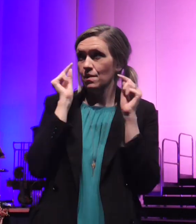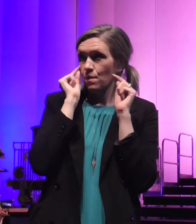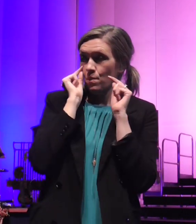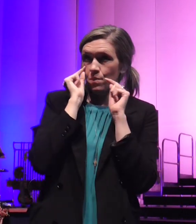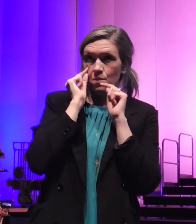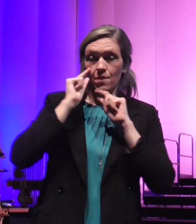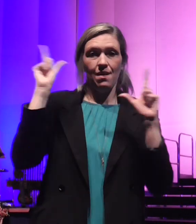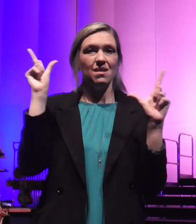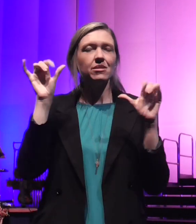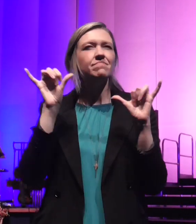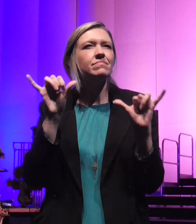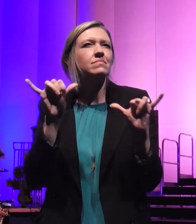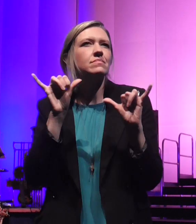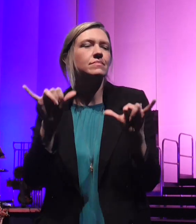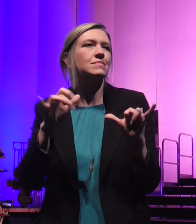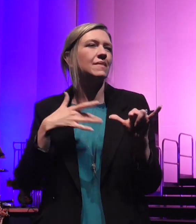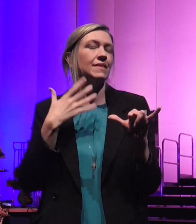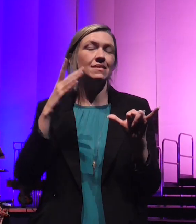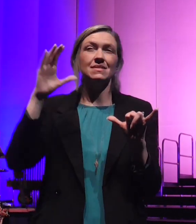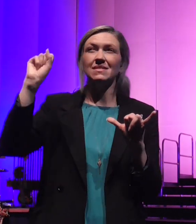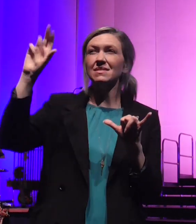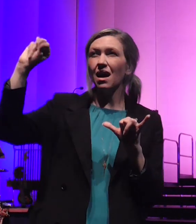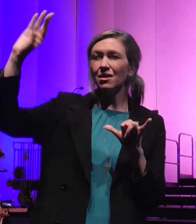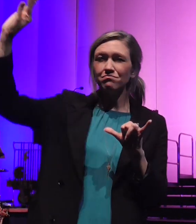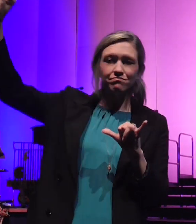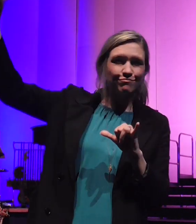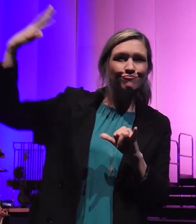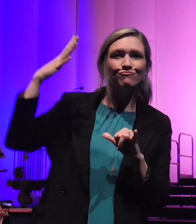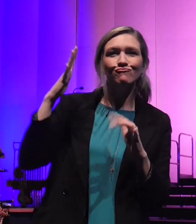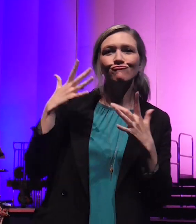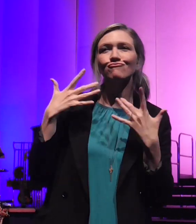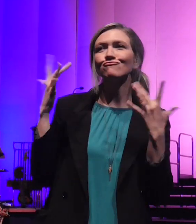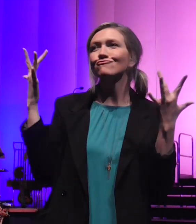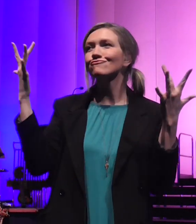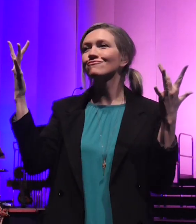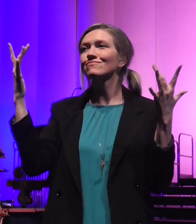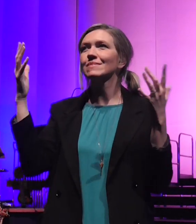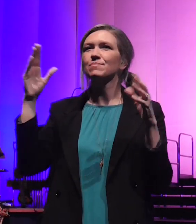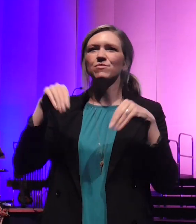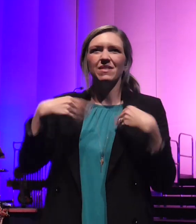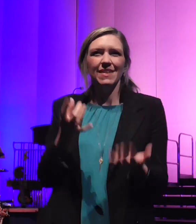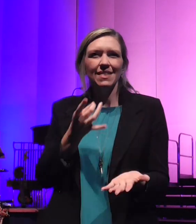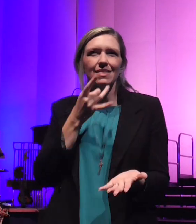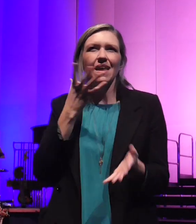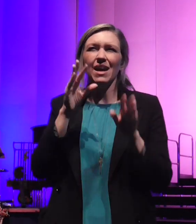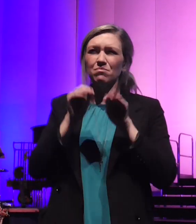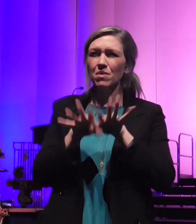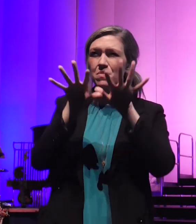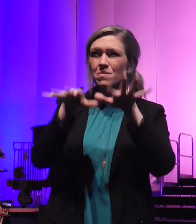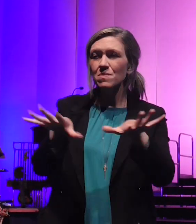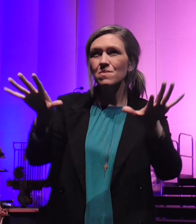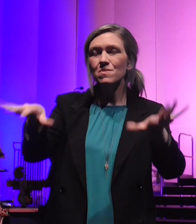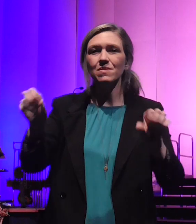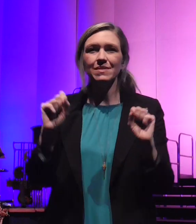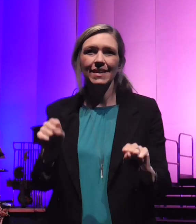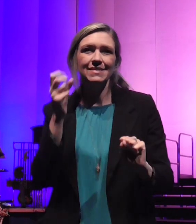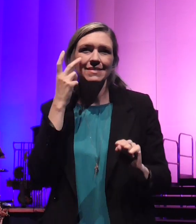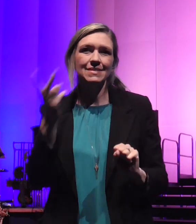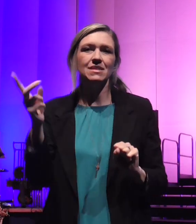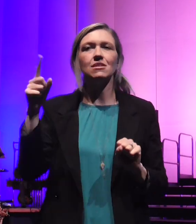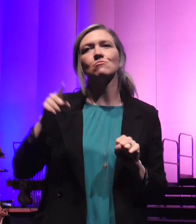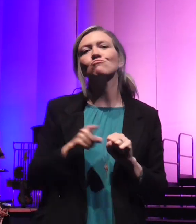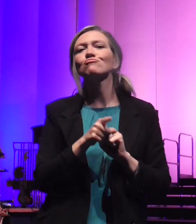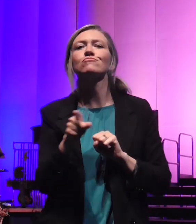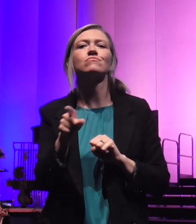I awaken to the sun upon me shining, lighting the way for me to